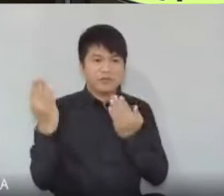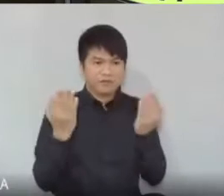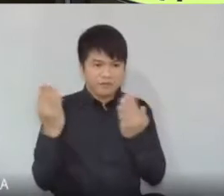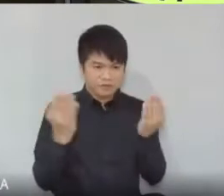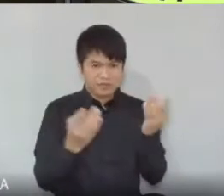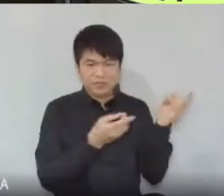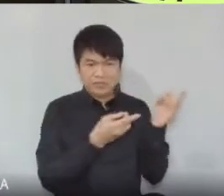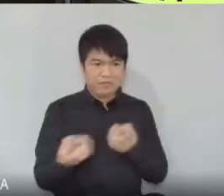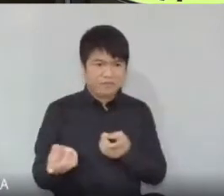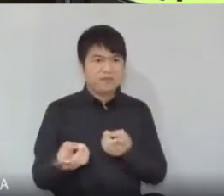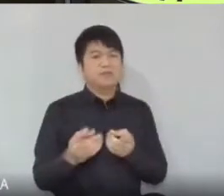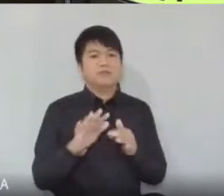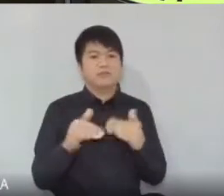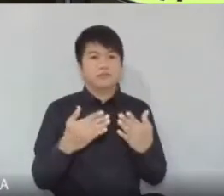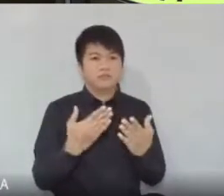Sir.